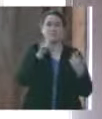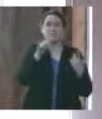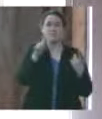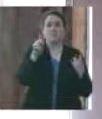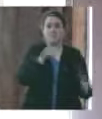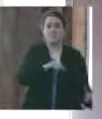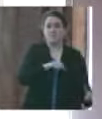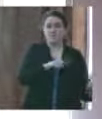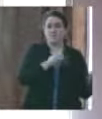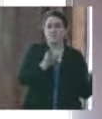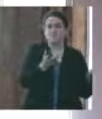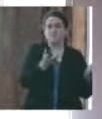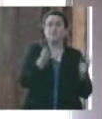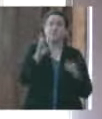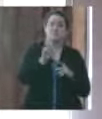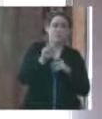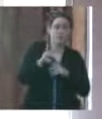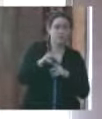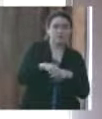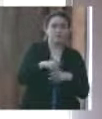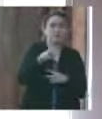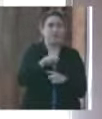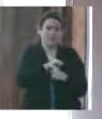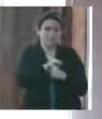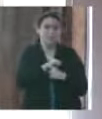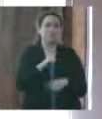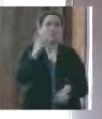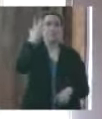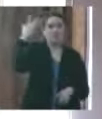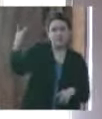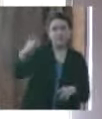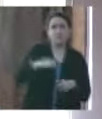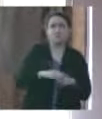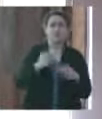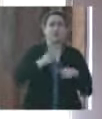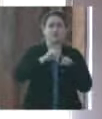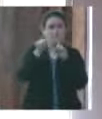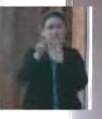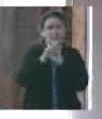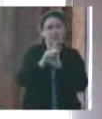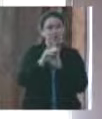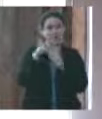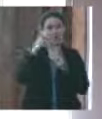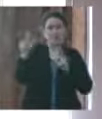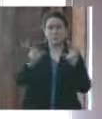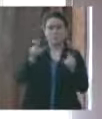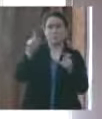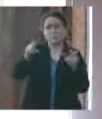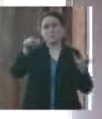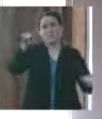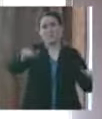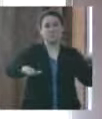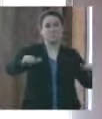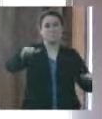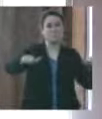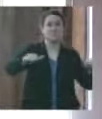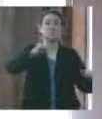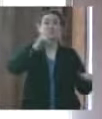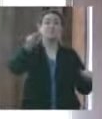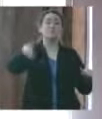recognizing that there are models and methods of development which have to be more balanced between the needs of developing